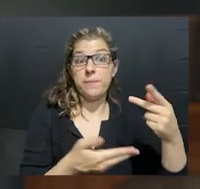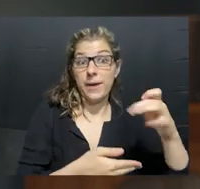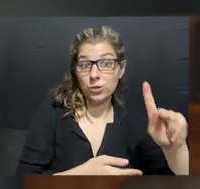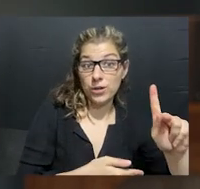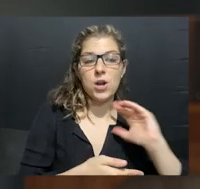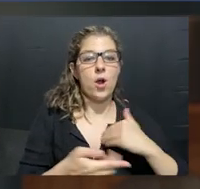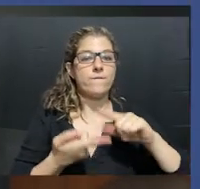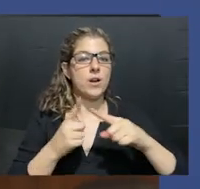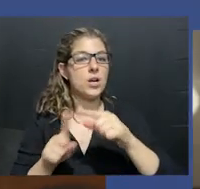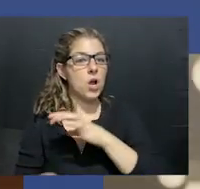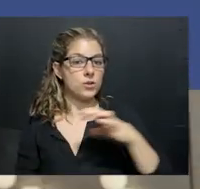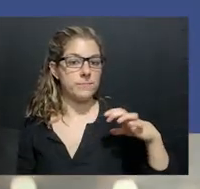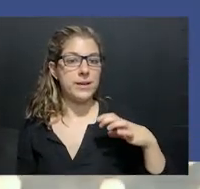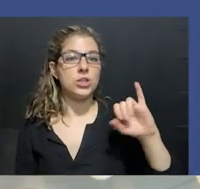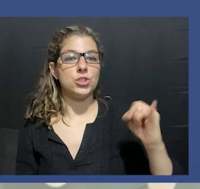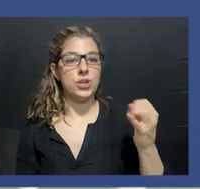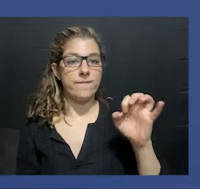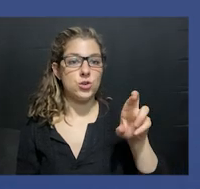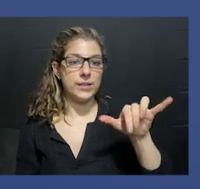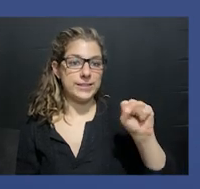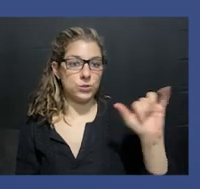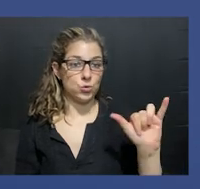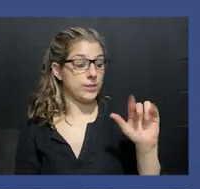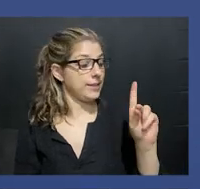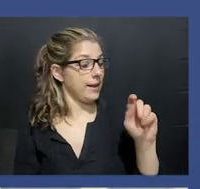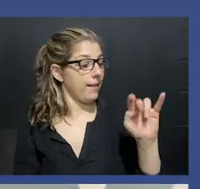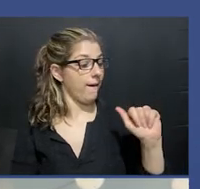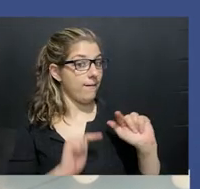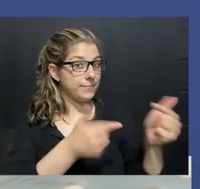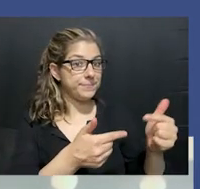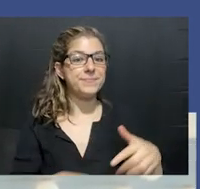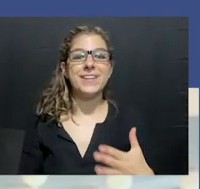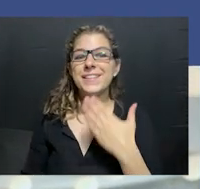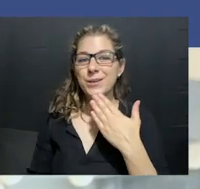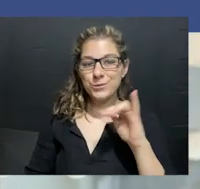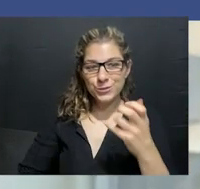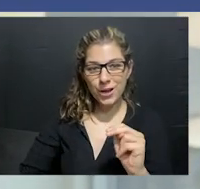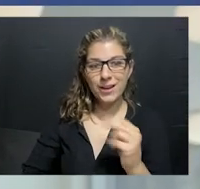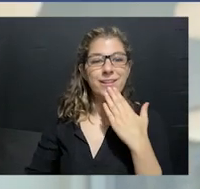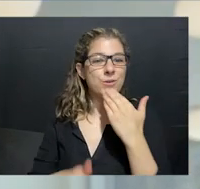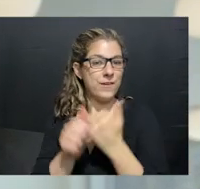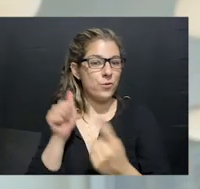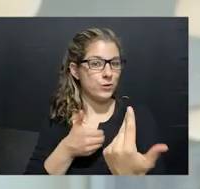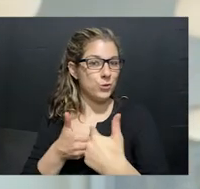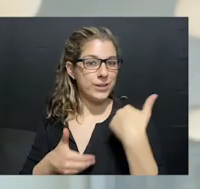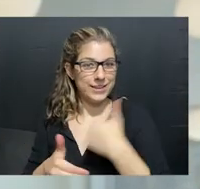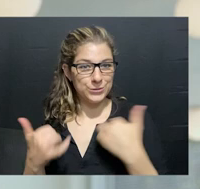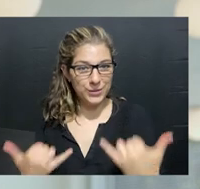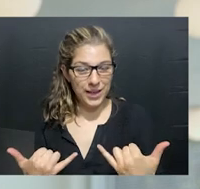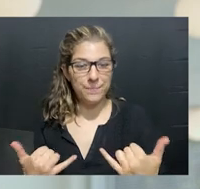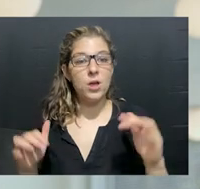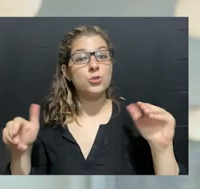good friend, Congressman Hakeem Jeffries. Daniela? Thank you, John, and thank you to everyone for joining us today.